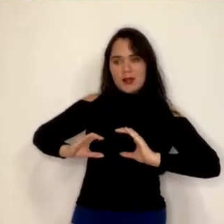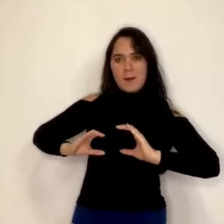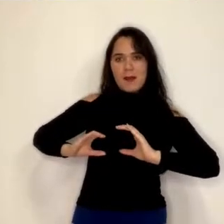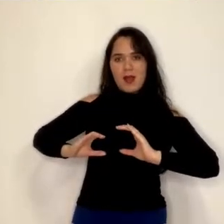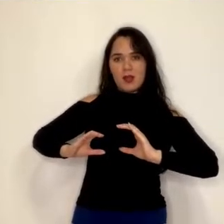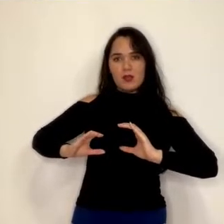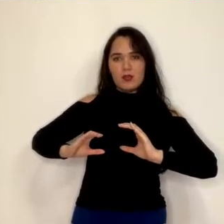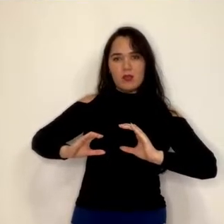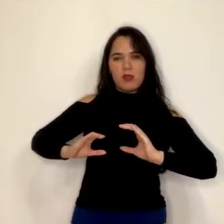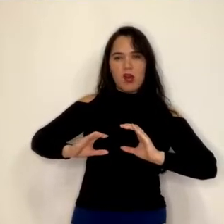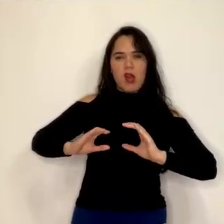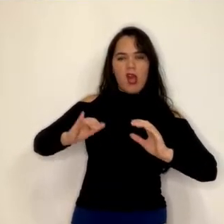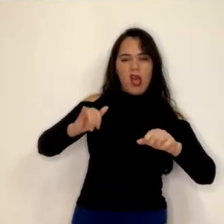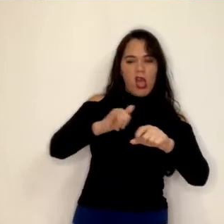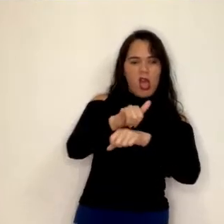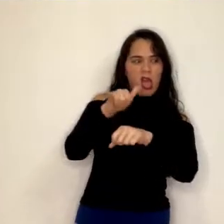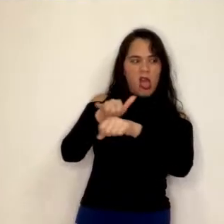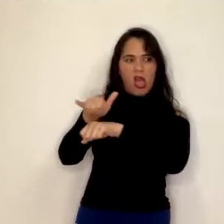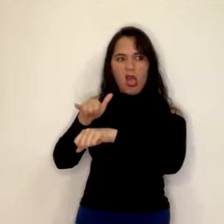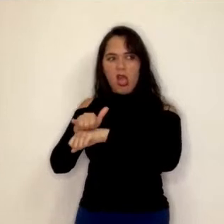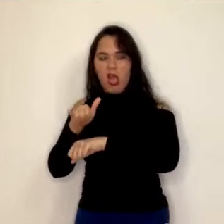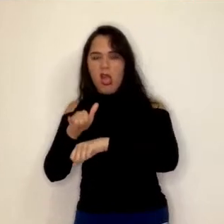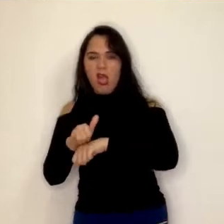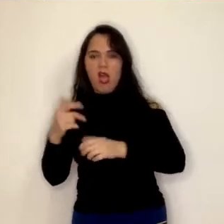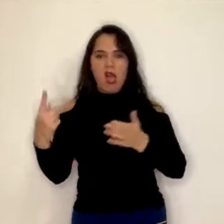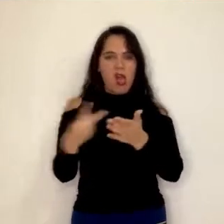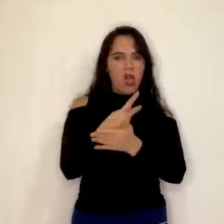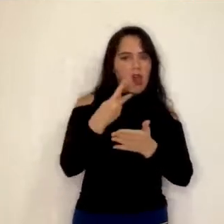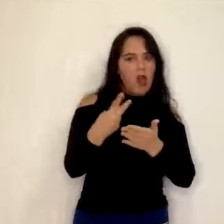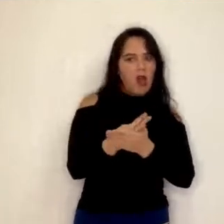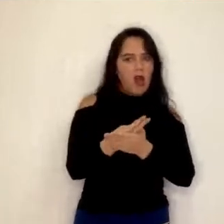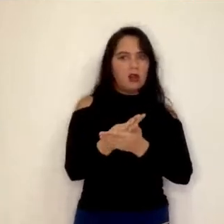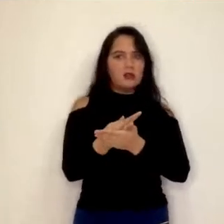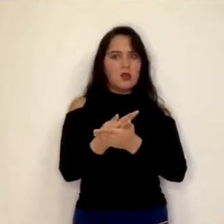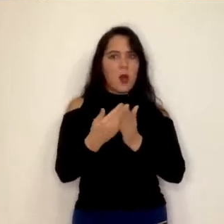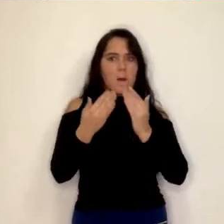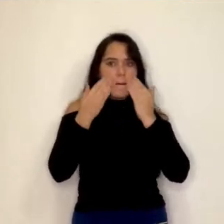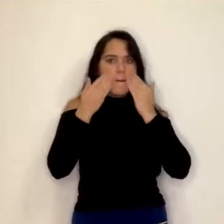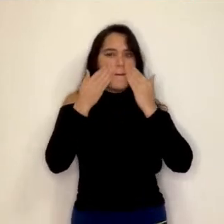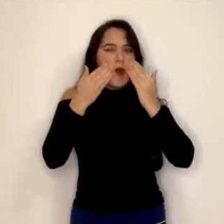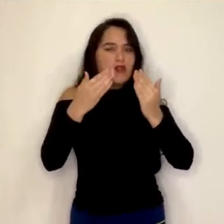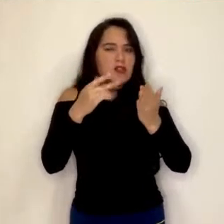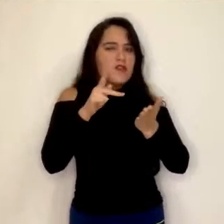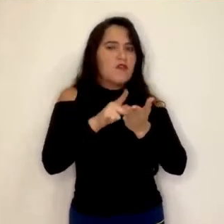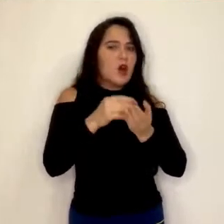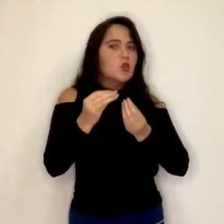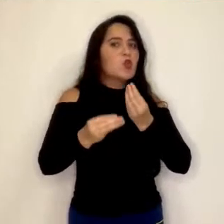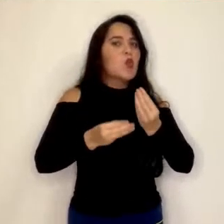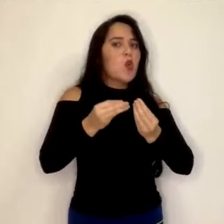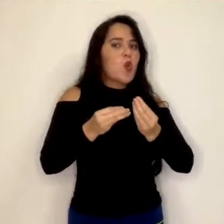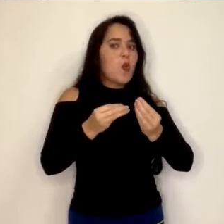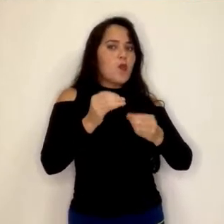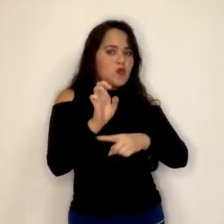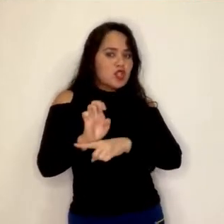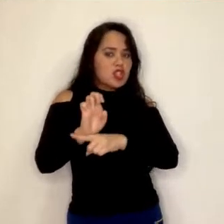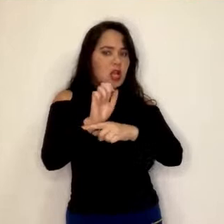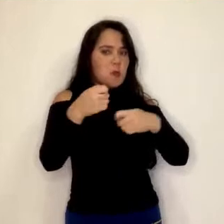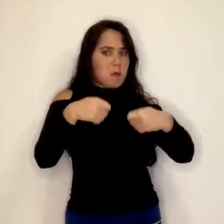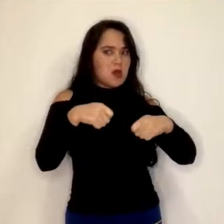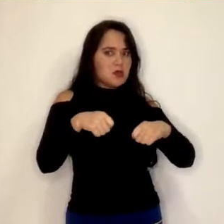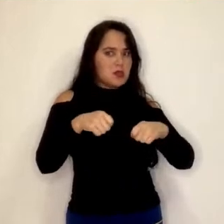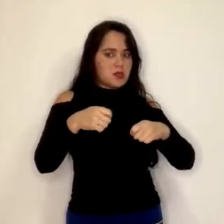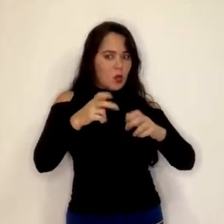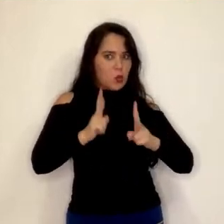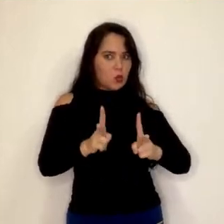behaviors of deviant behaviors may justify the lack of action of these families.